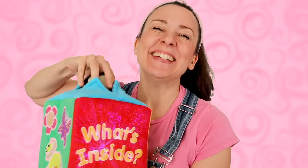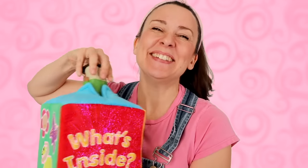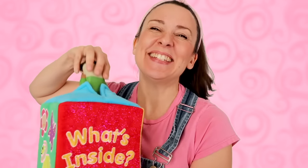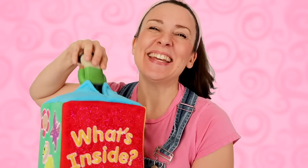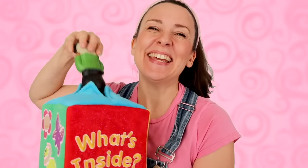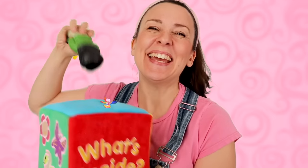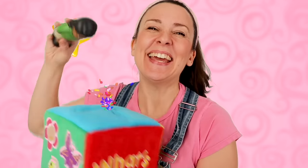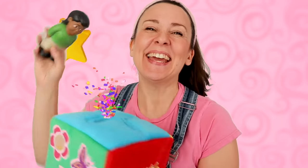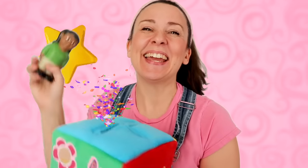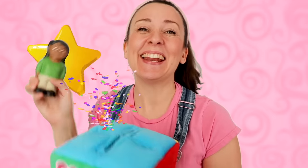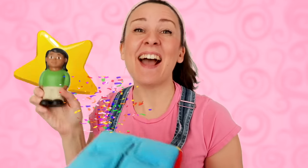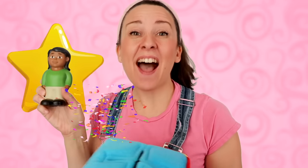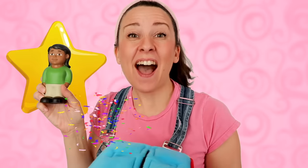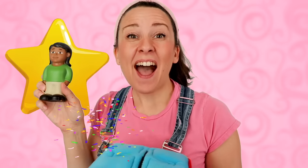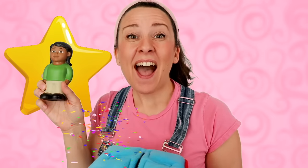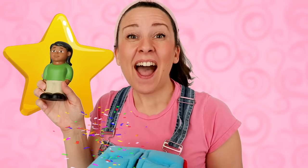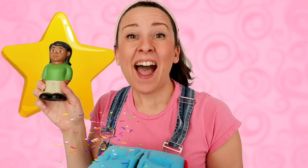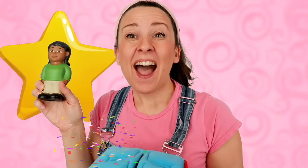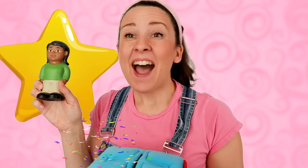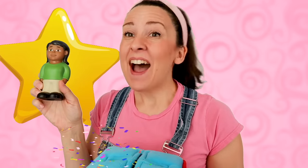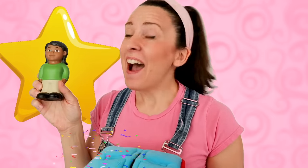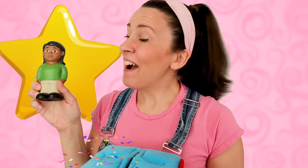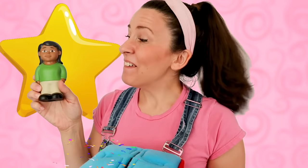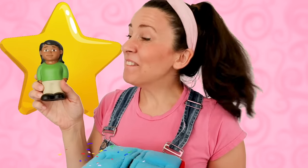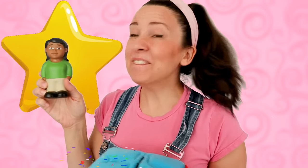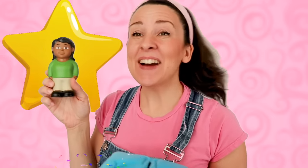Ow! You did it!